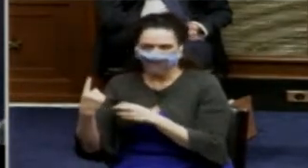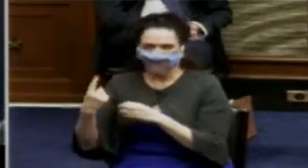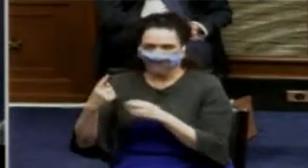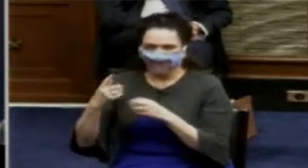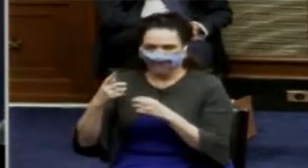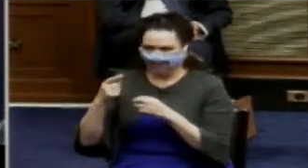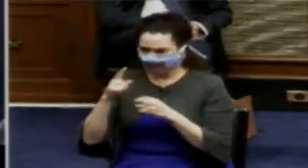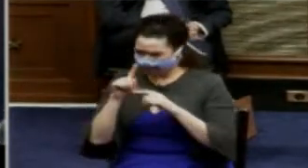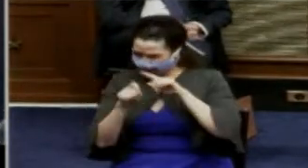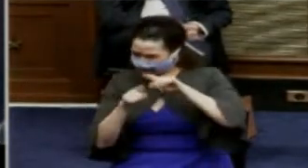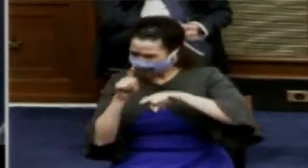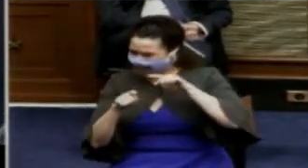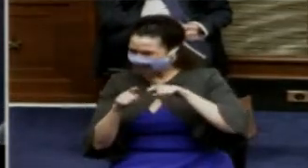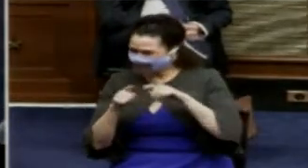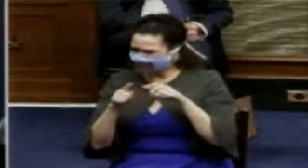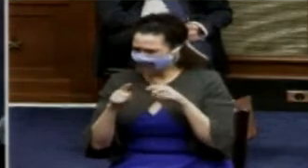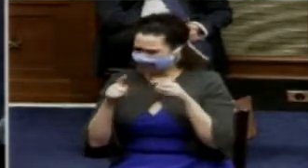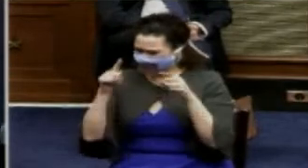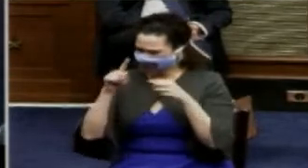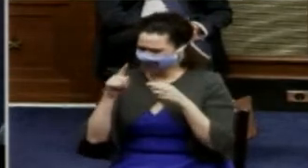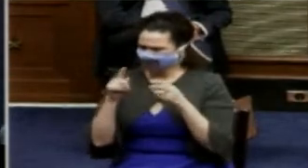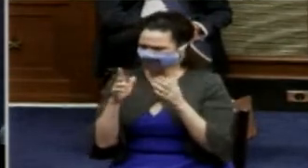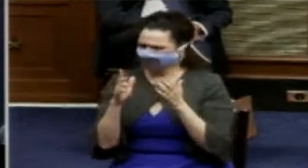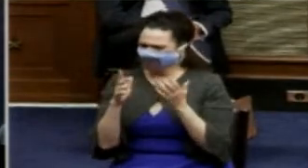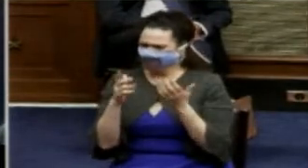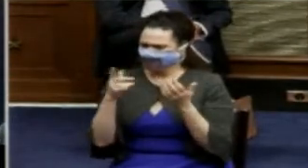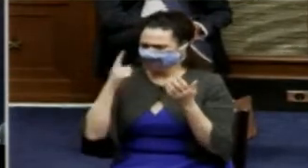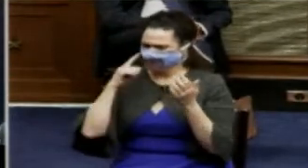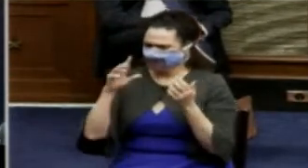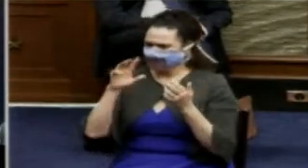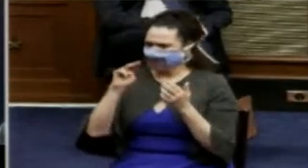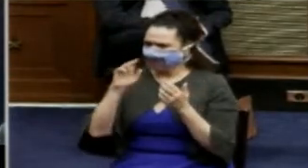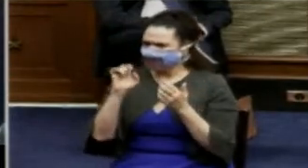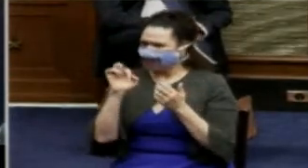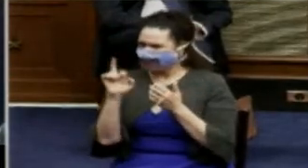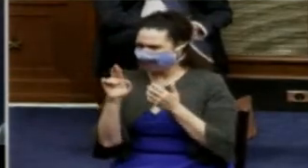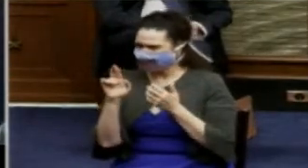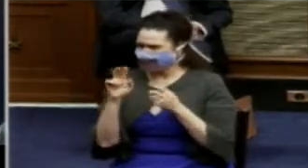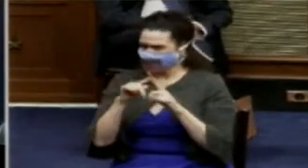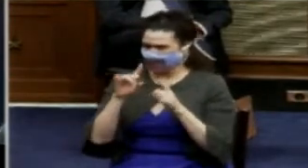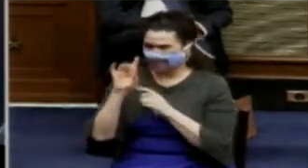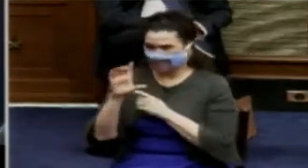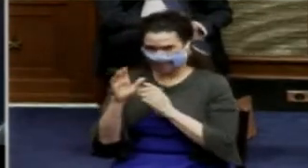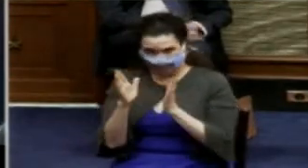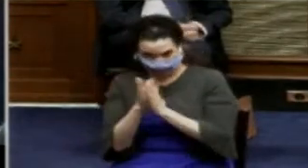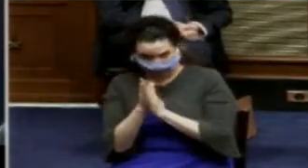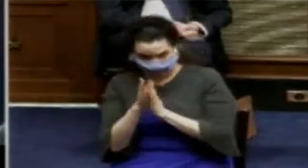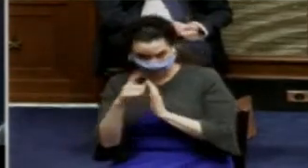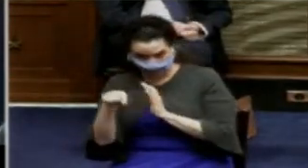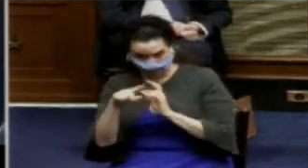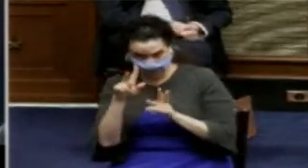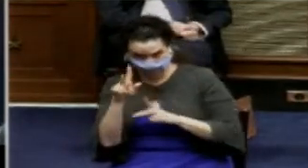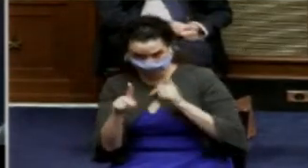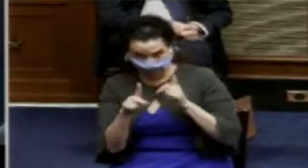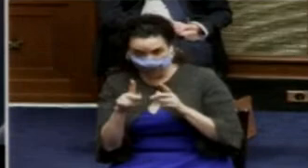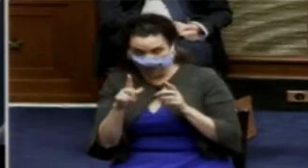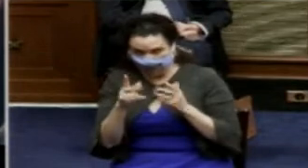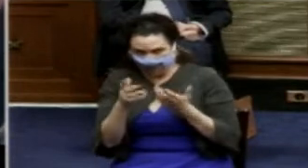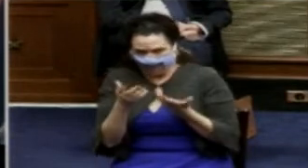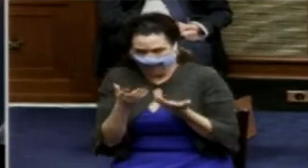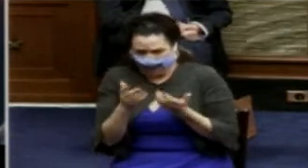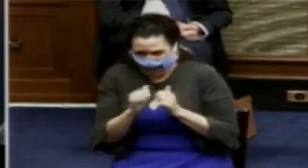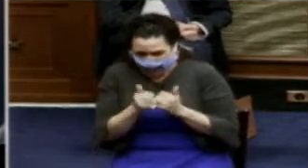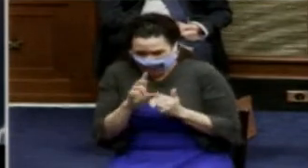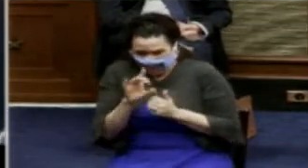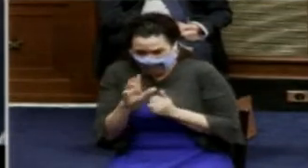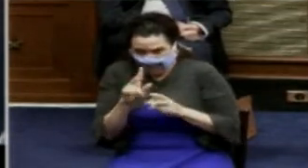inappropriate to characterize how people might vote were they granted the right of statehood to have 2